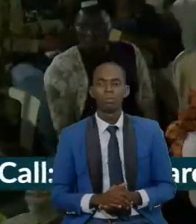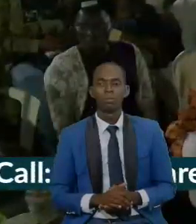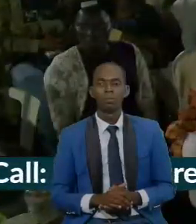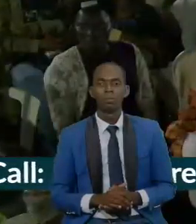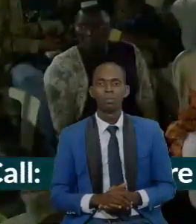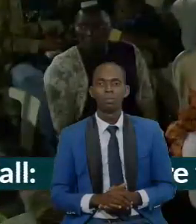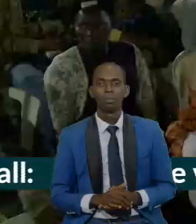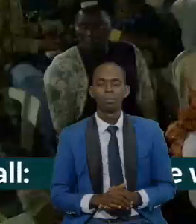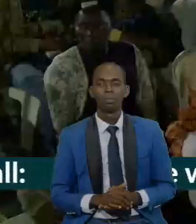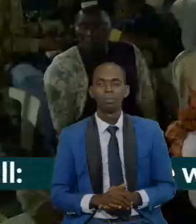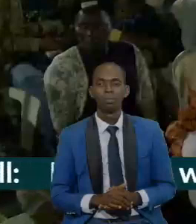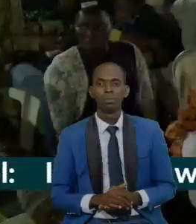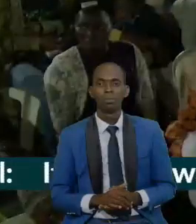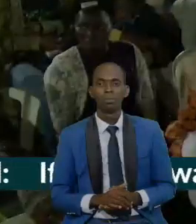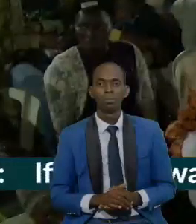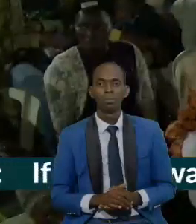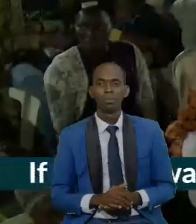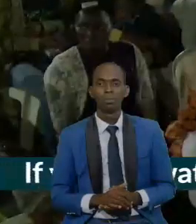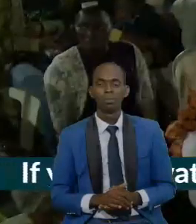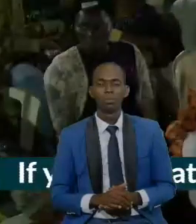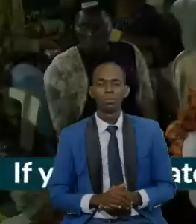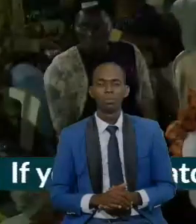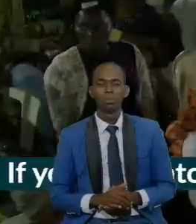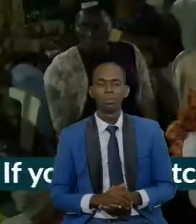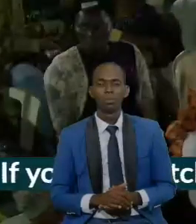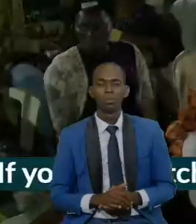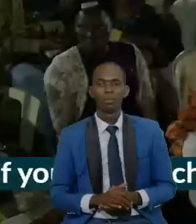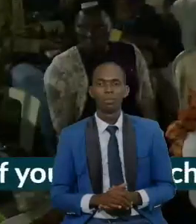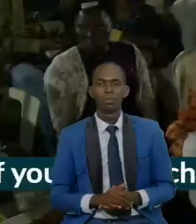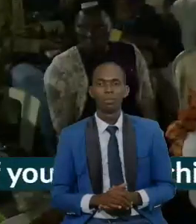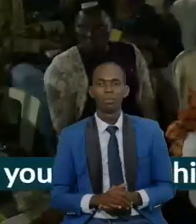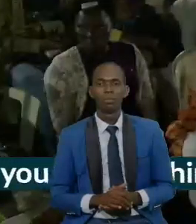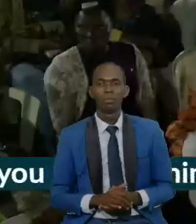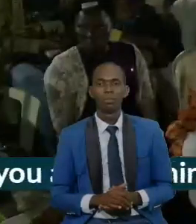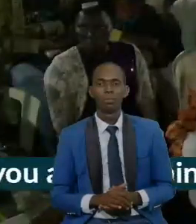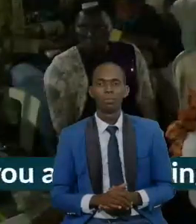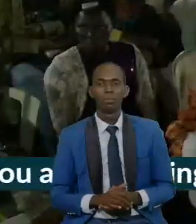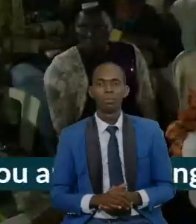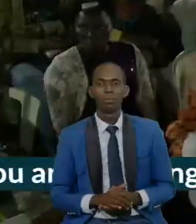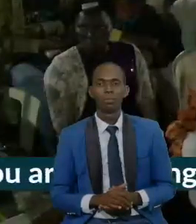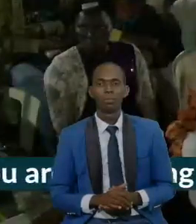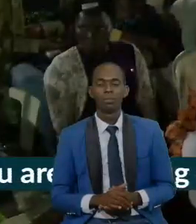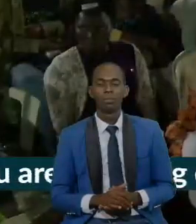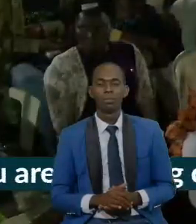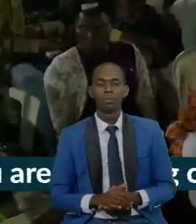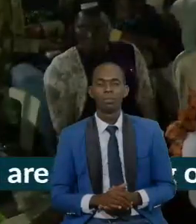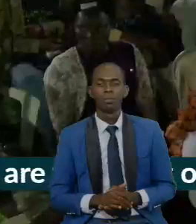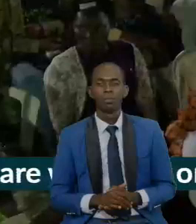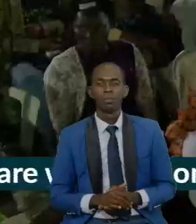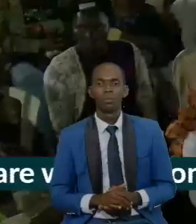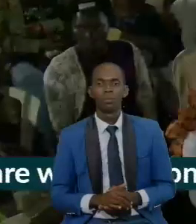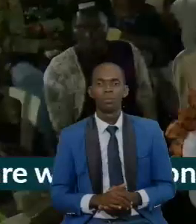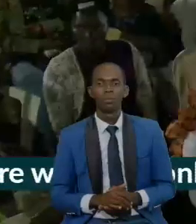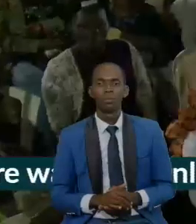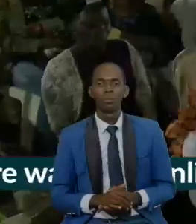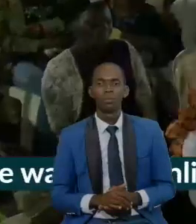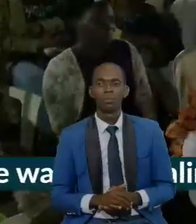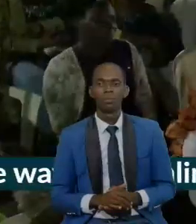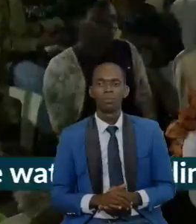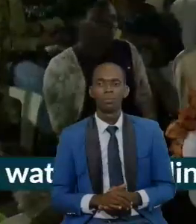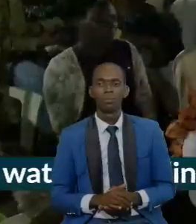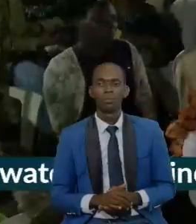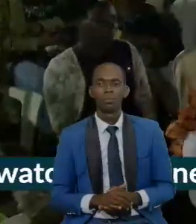En attendant le moment où notre pasteur reprendra la séance,